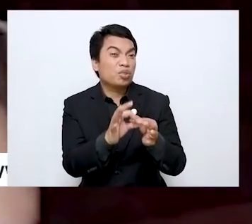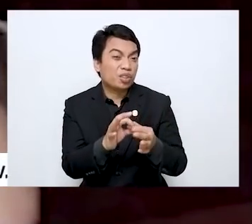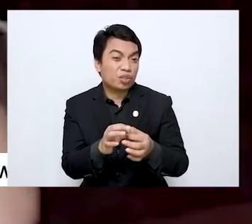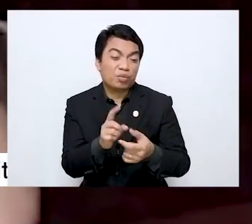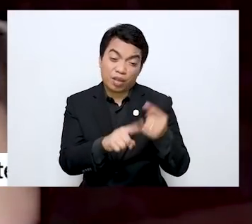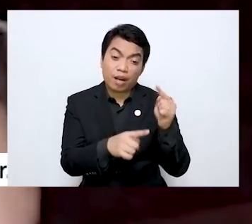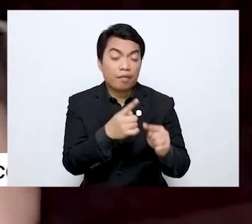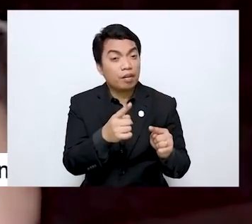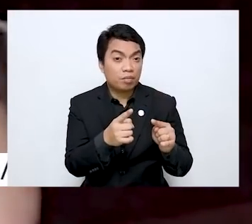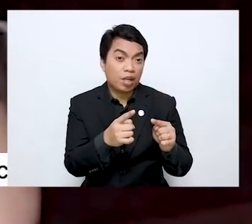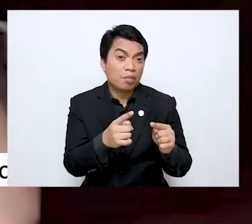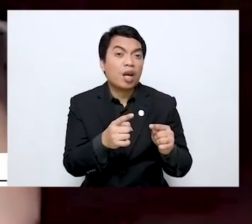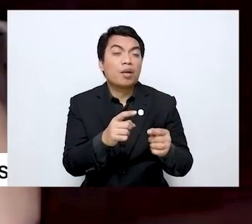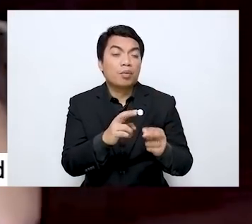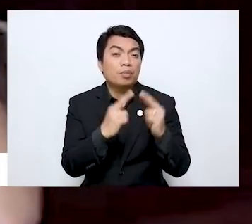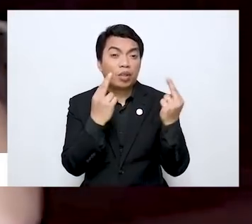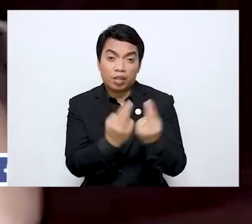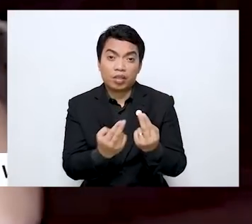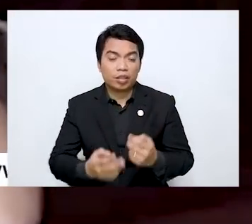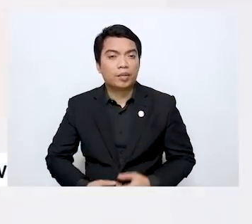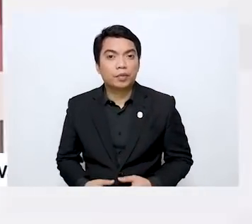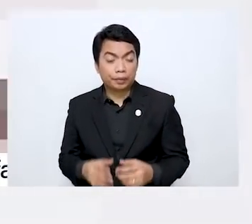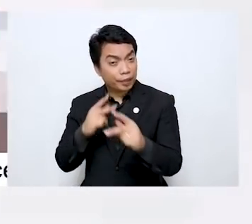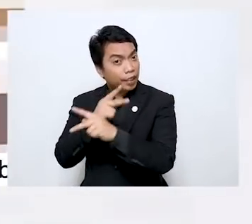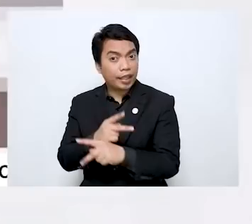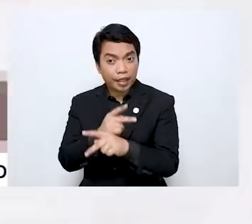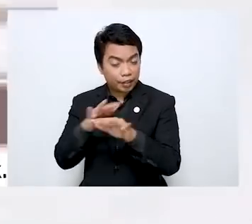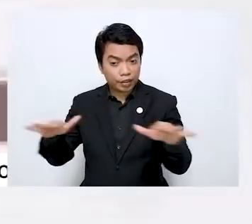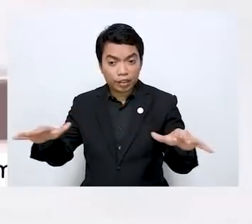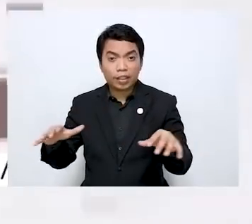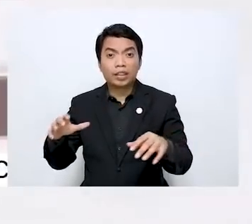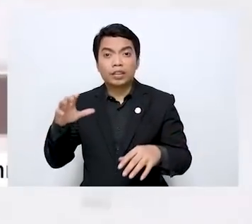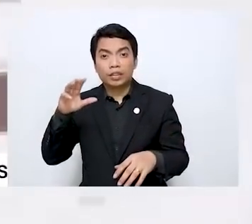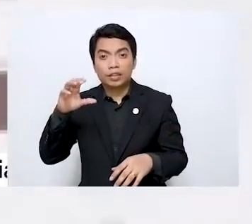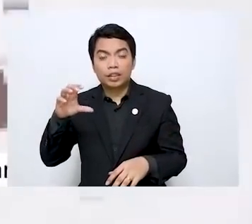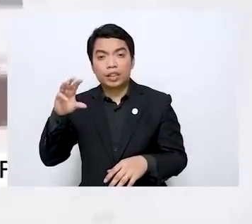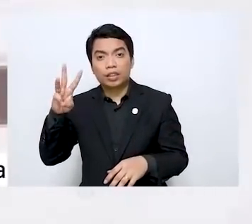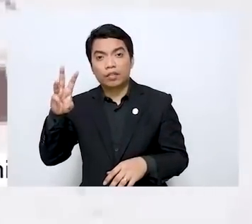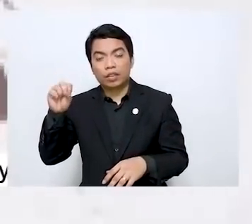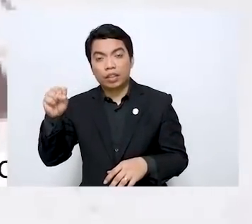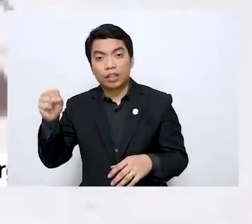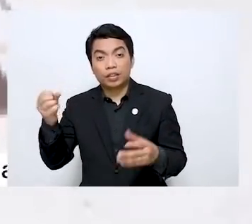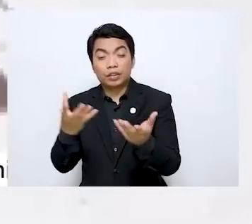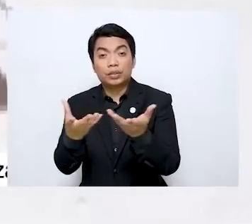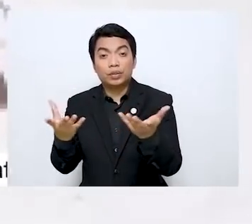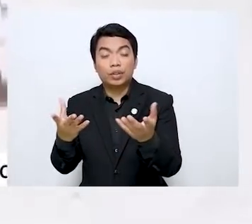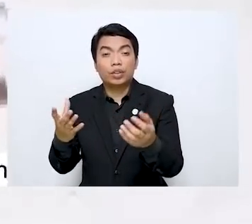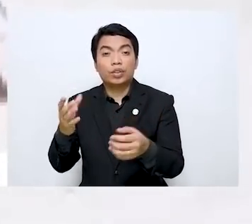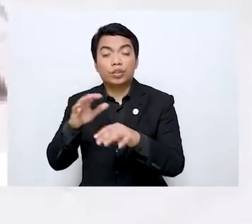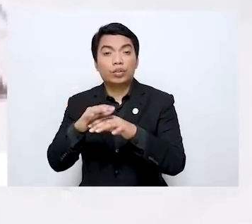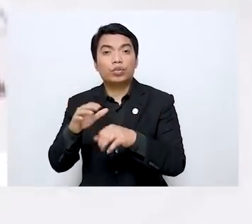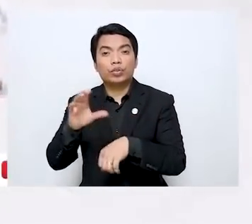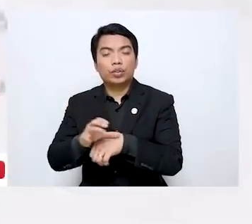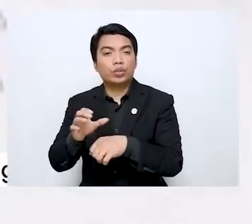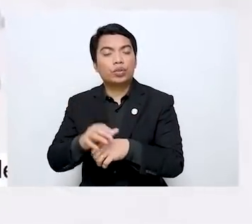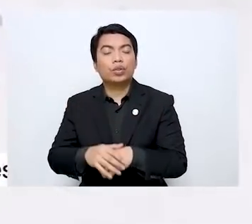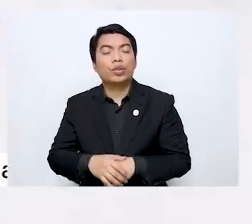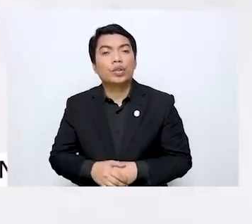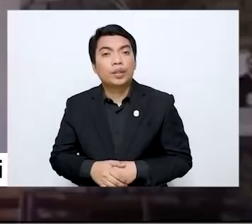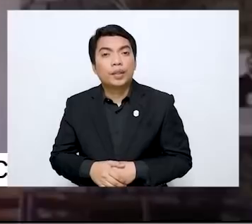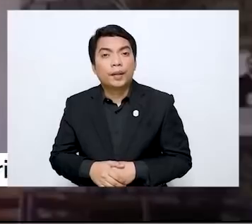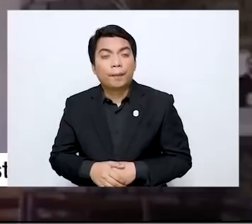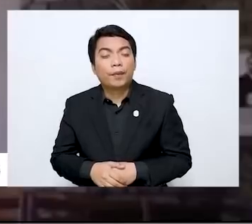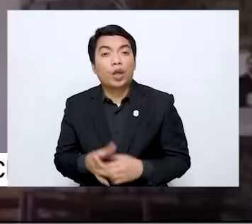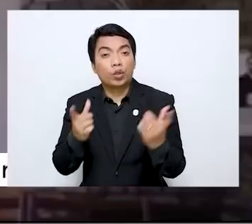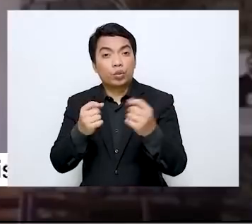loved ones. To help take care of the children, the Children's Worship Service Organization of the Iglesia Ni Cristo Church of Christ held a Draw With